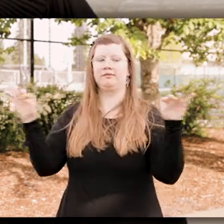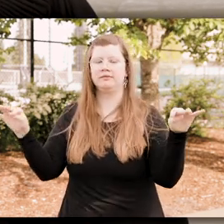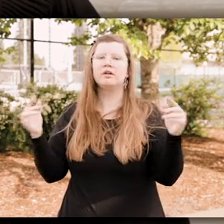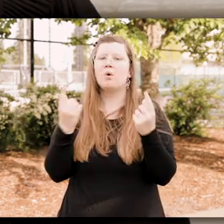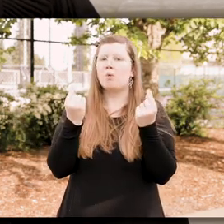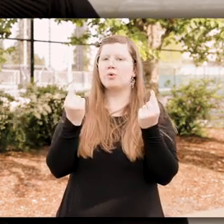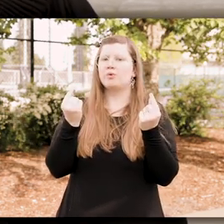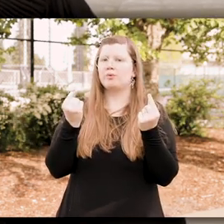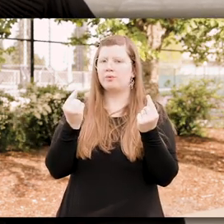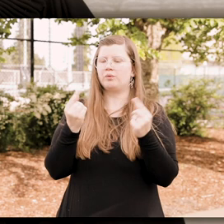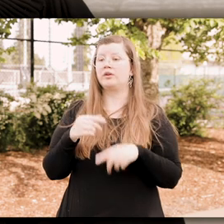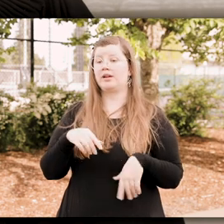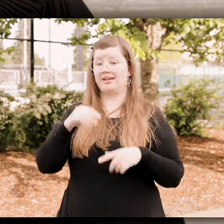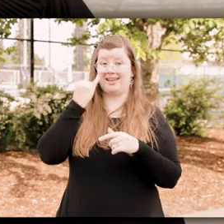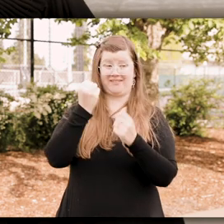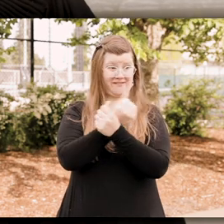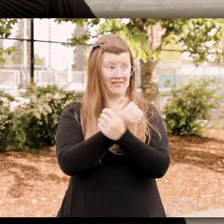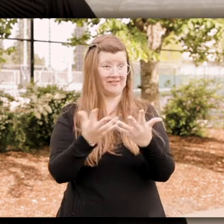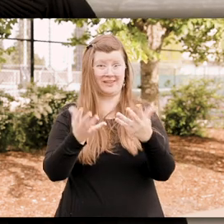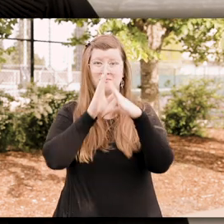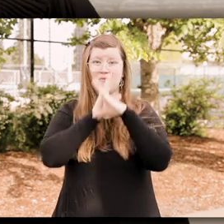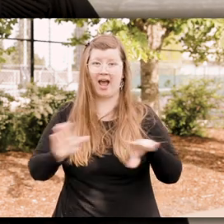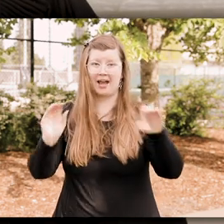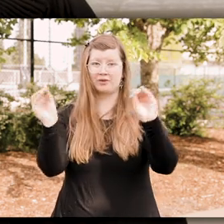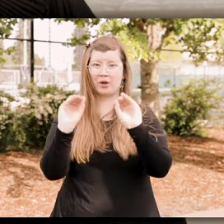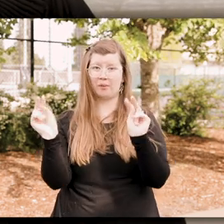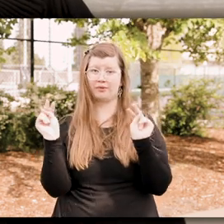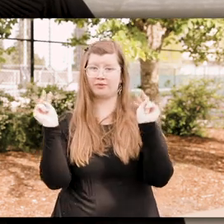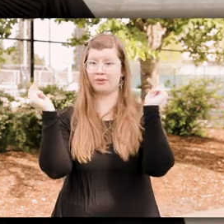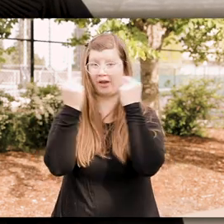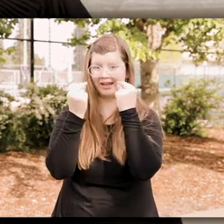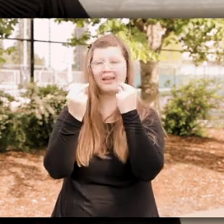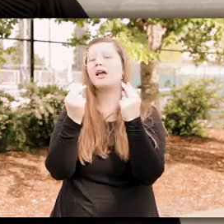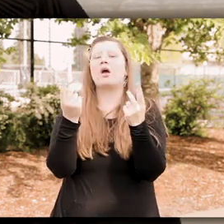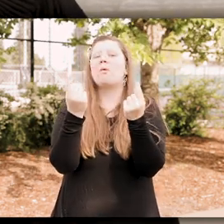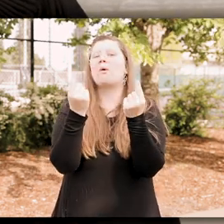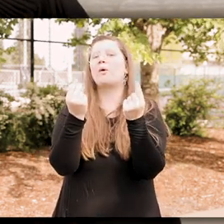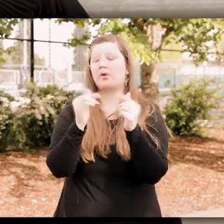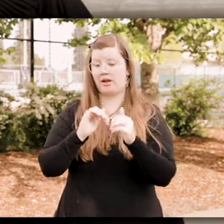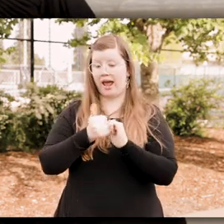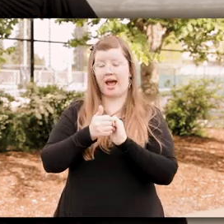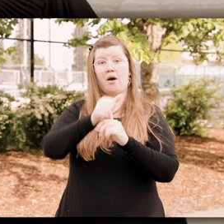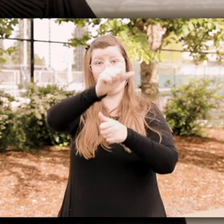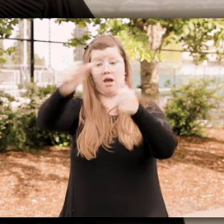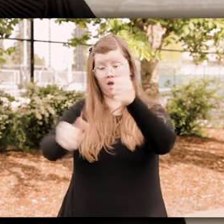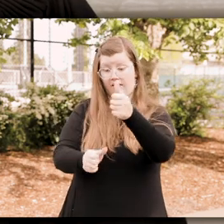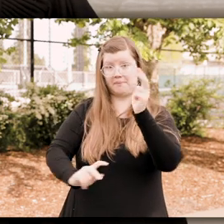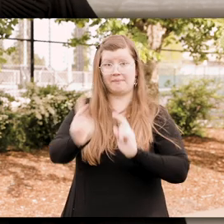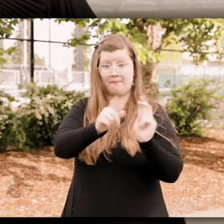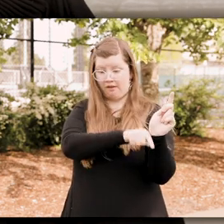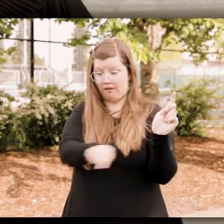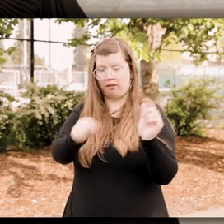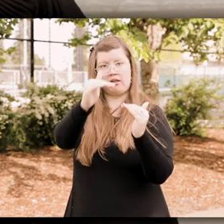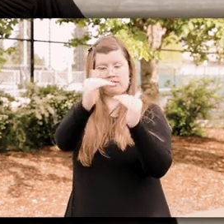trust them. How do they treat subordinates? The lowly, the forgotten. Then you'll know